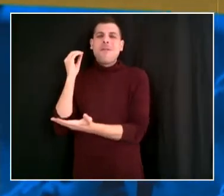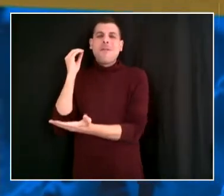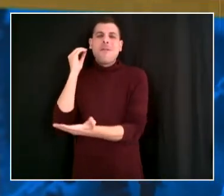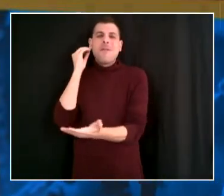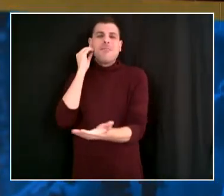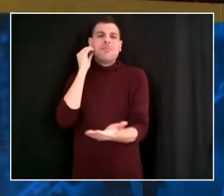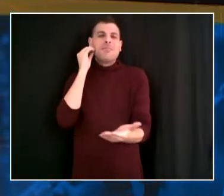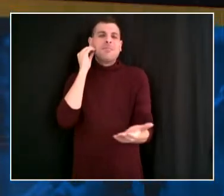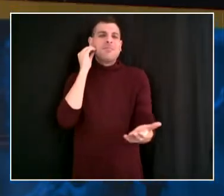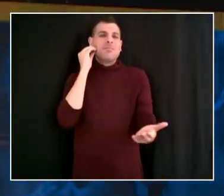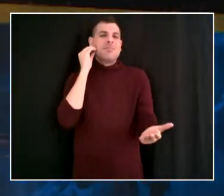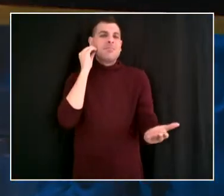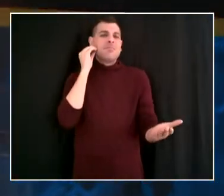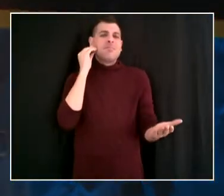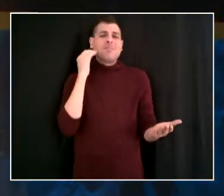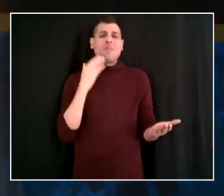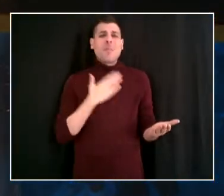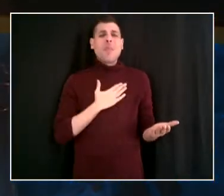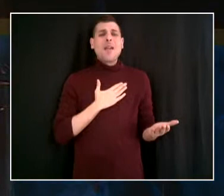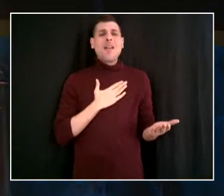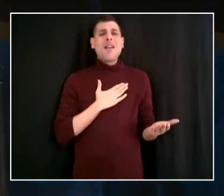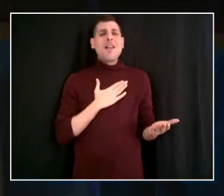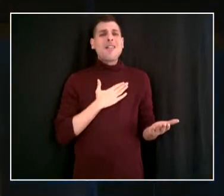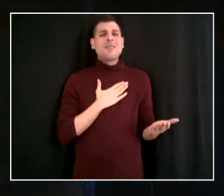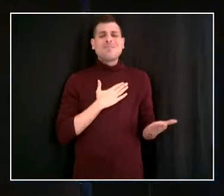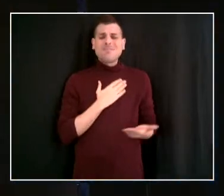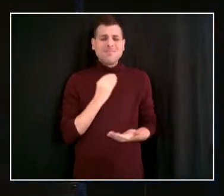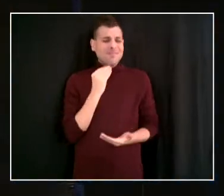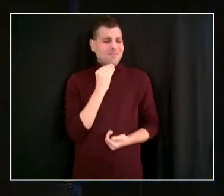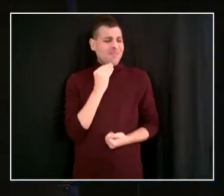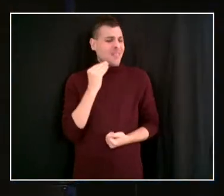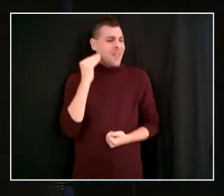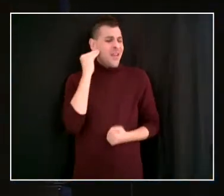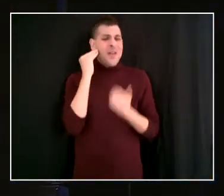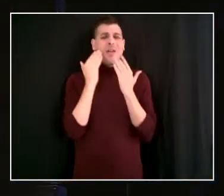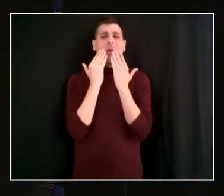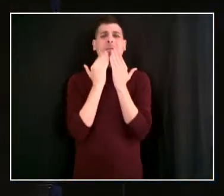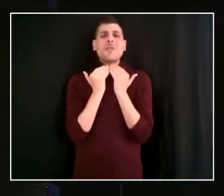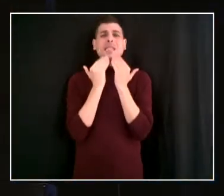home. My home, sweet